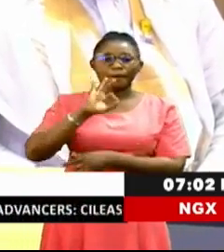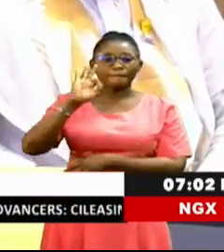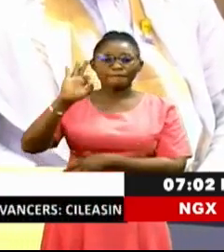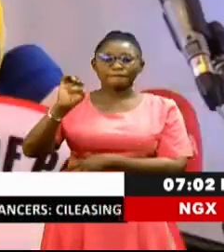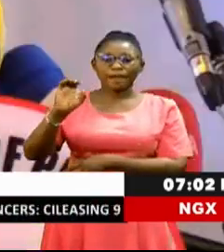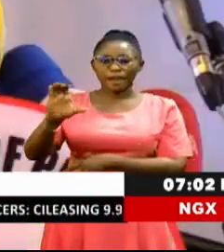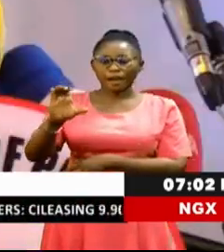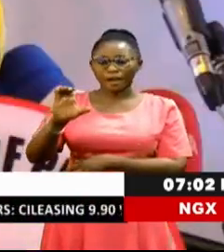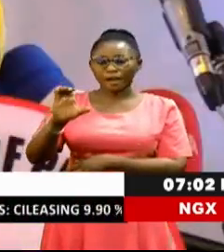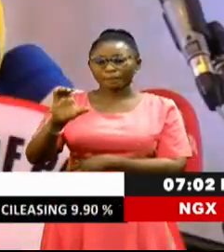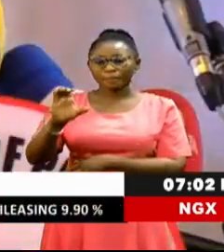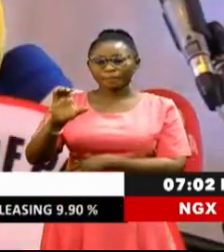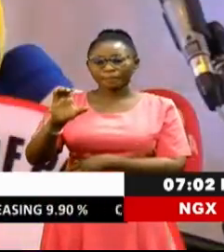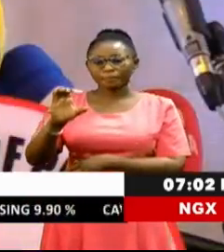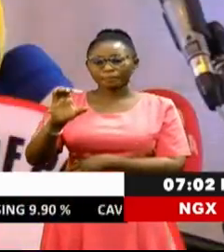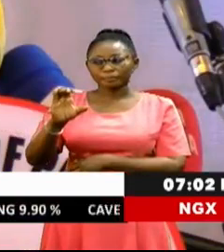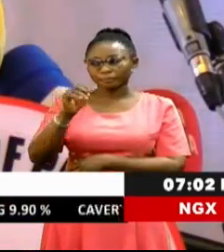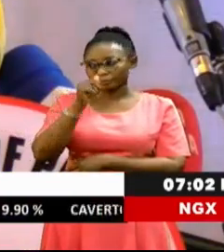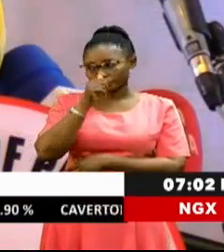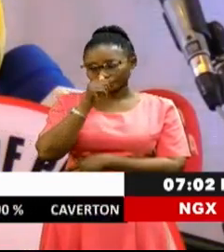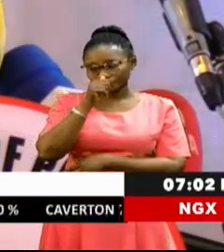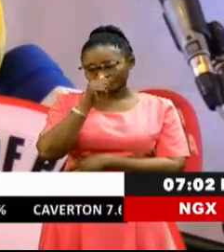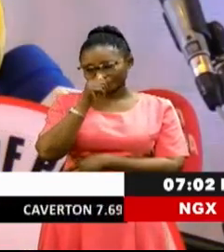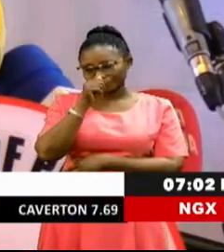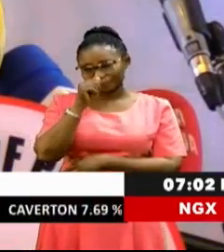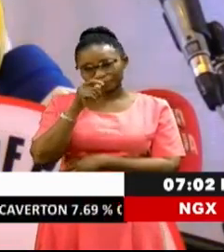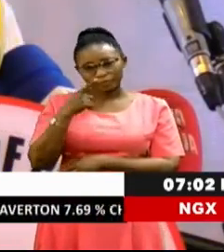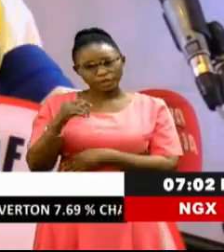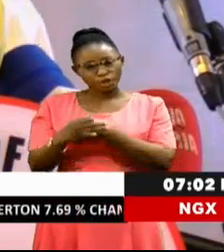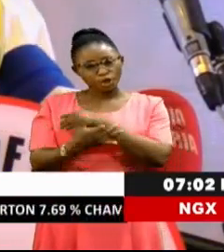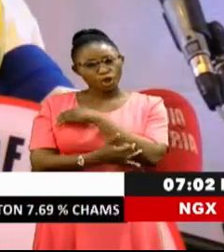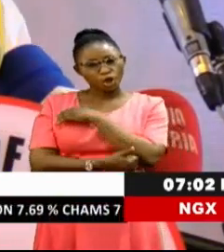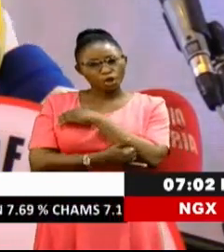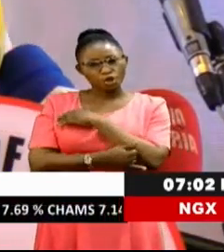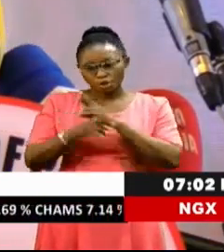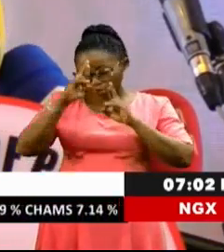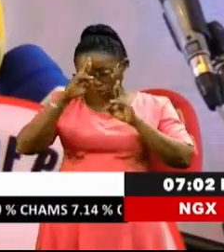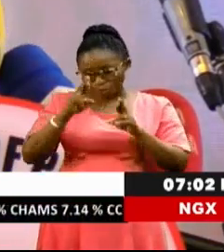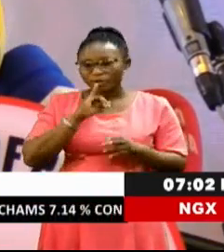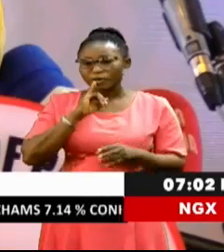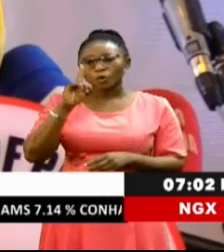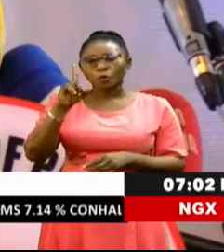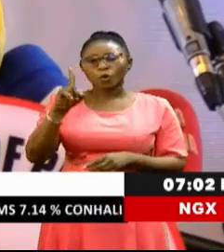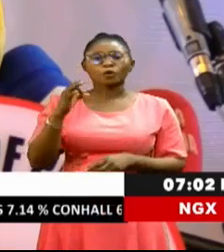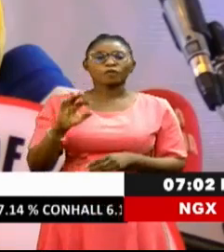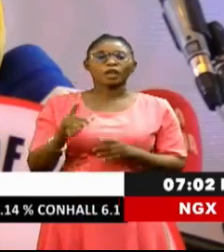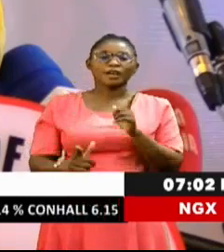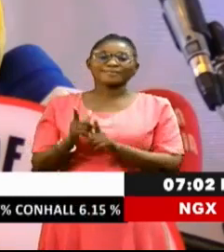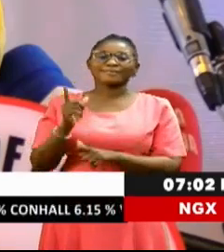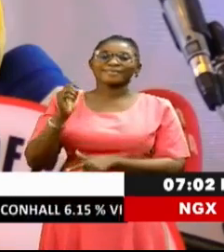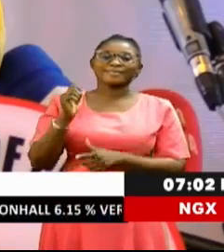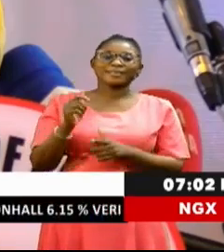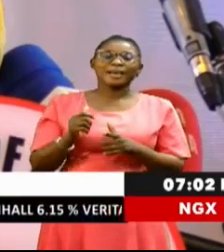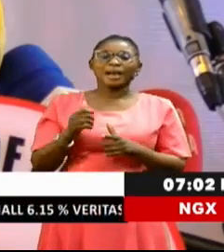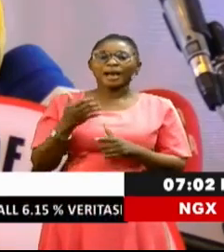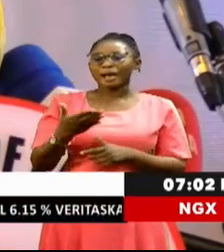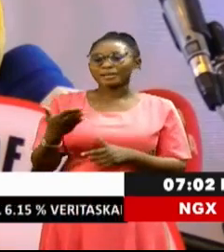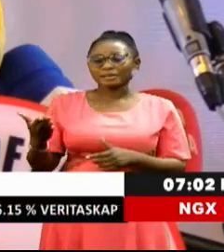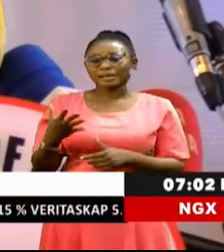Council. As you are all aware, a country's brand reputation is one of its core assets, alongside its